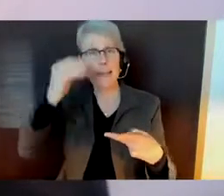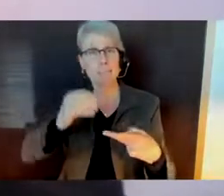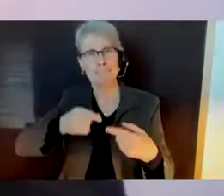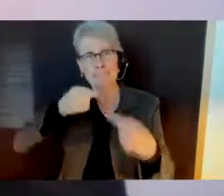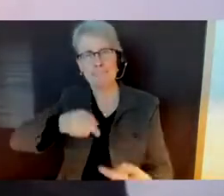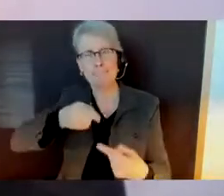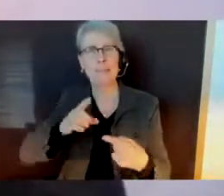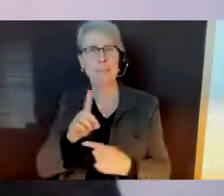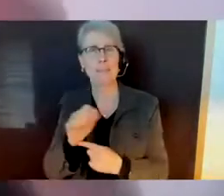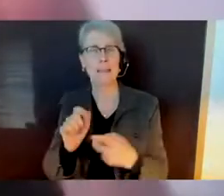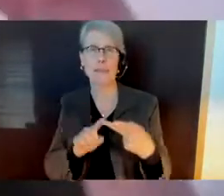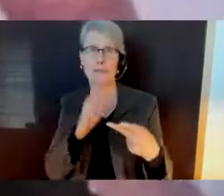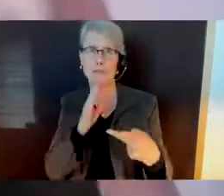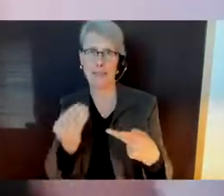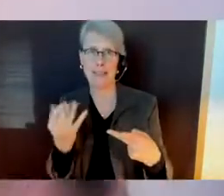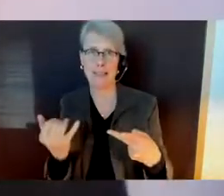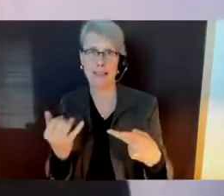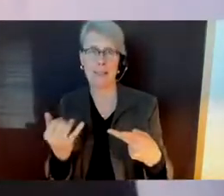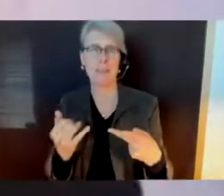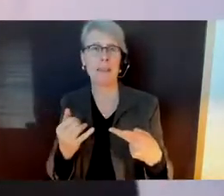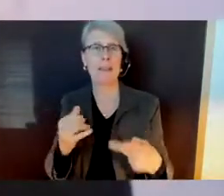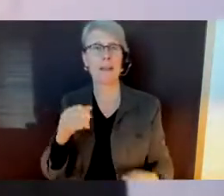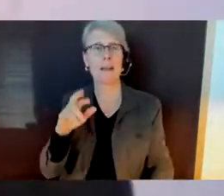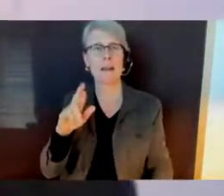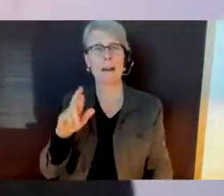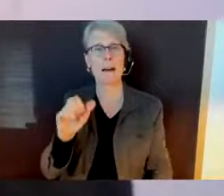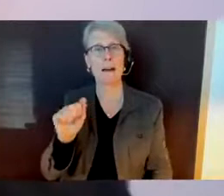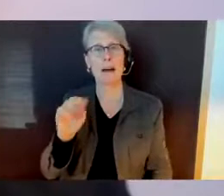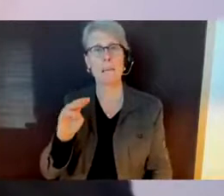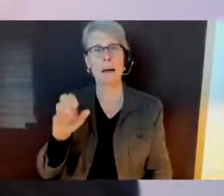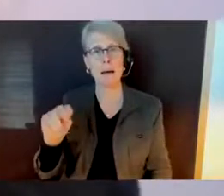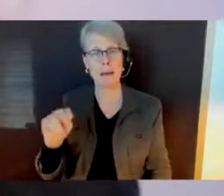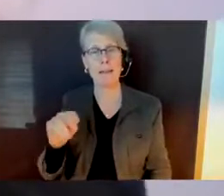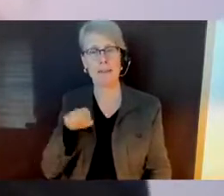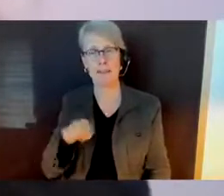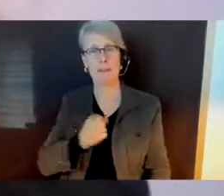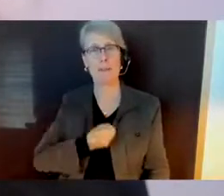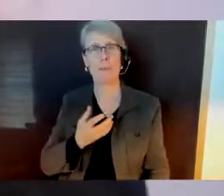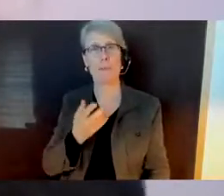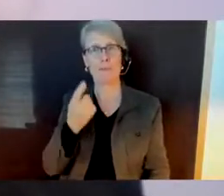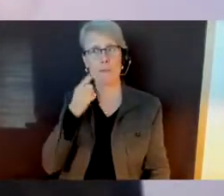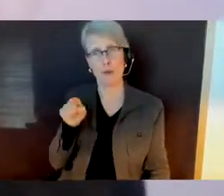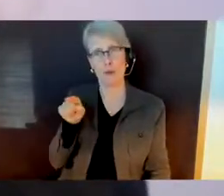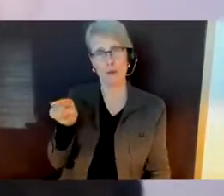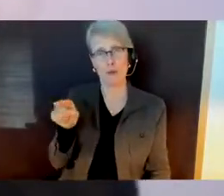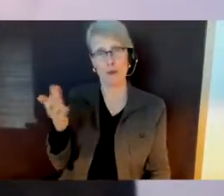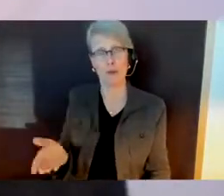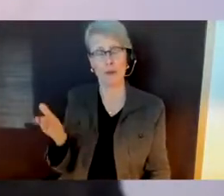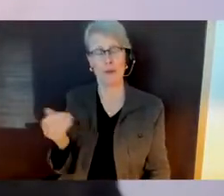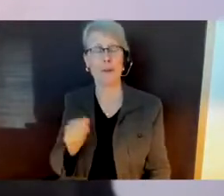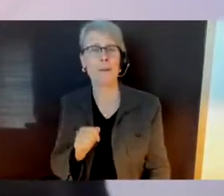disability. She's 14 right now. Her name is Roman. And this is a poem I wrote to